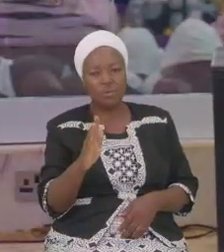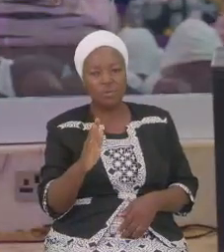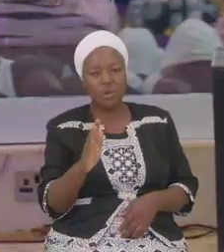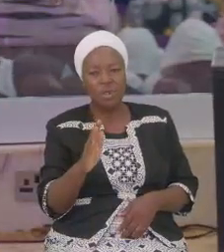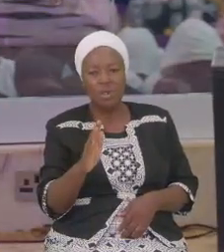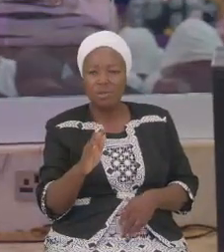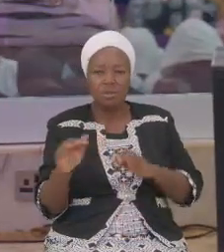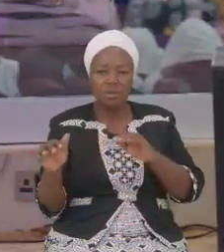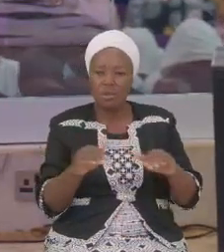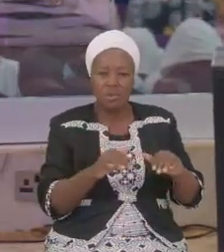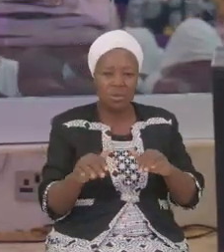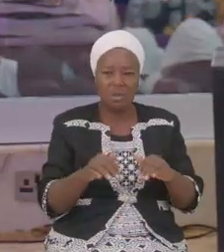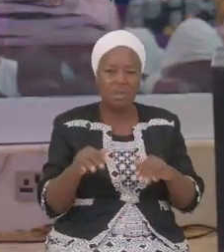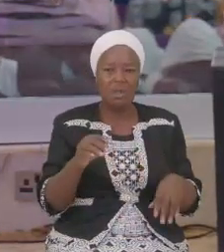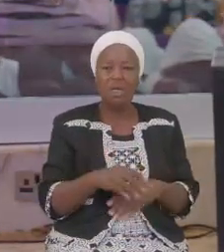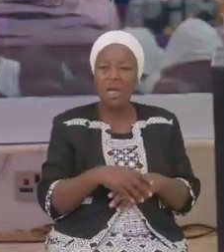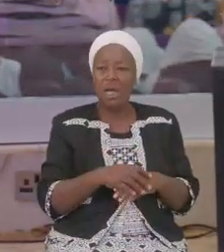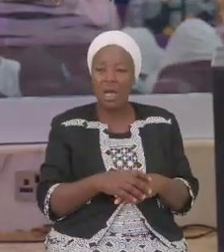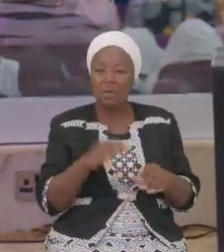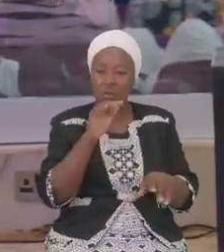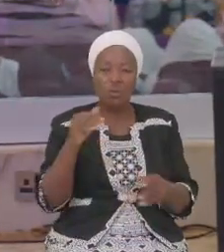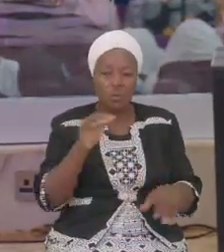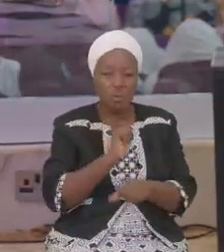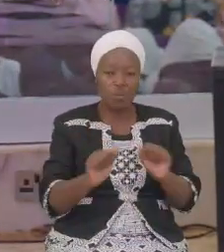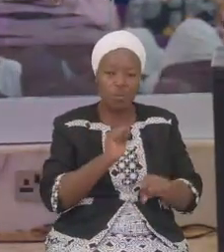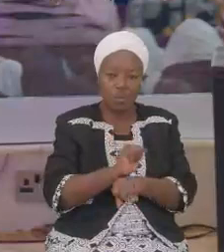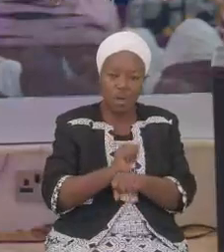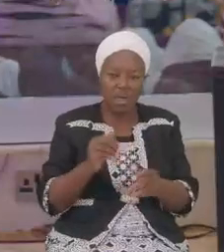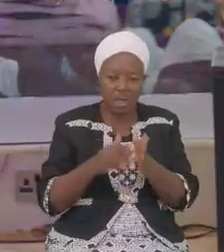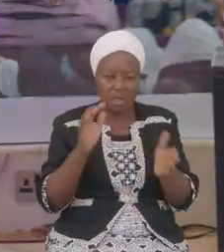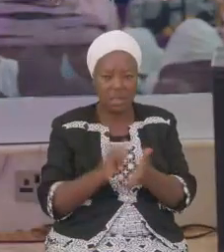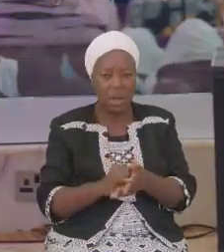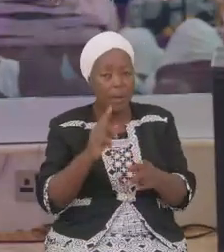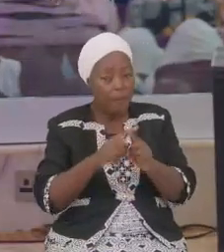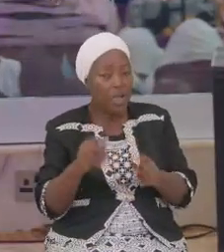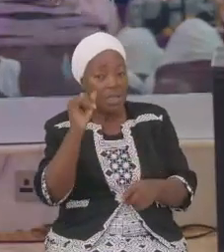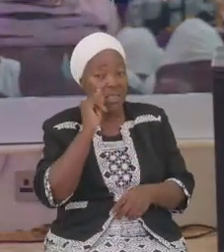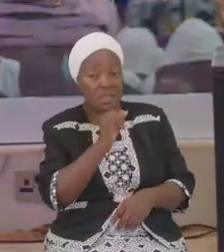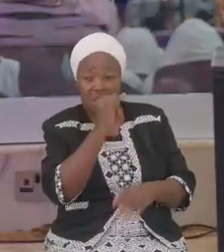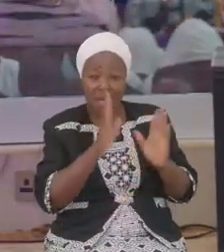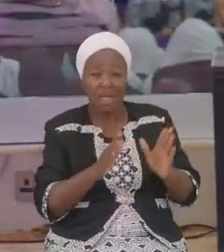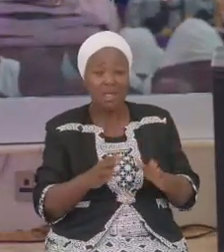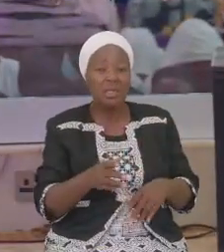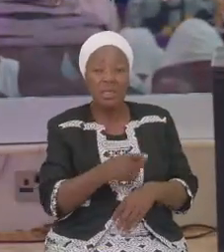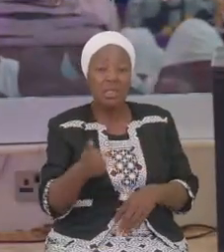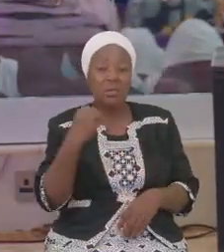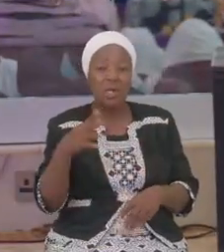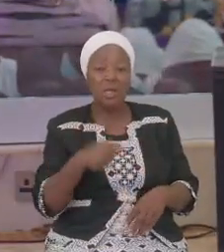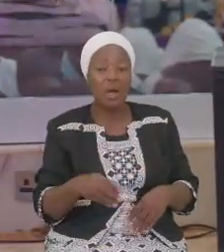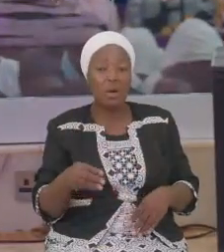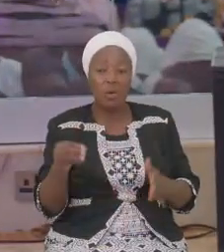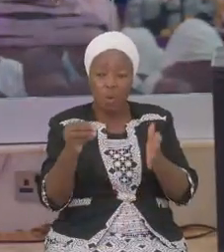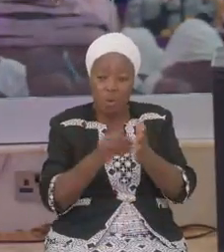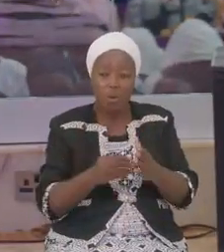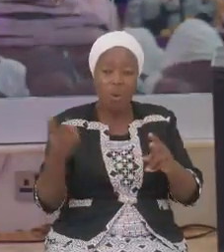with that. But the Israelites themselves, they were their own worst enemies. They